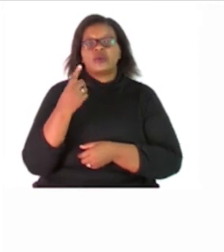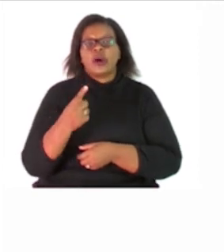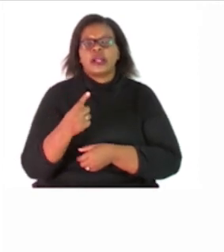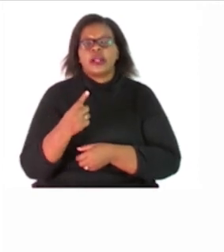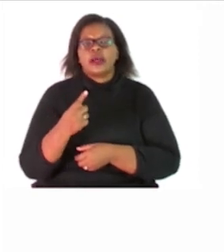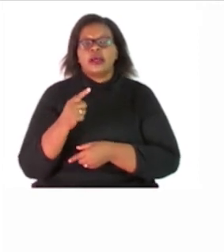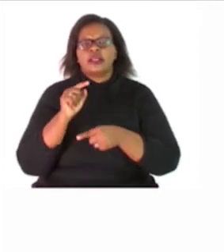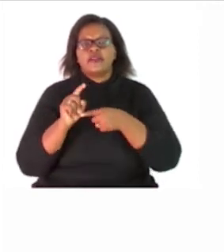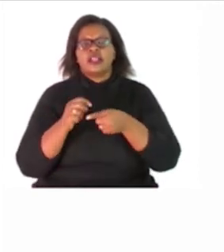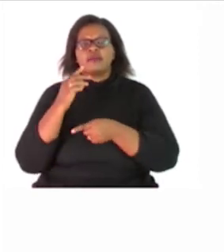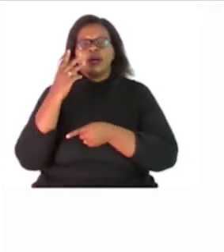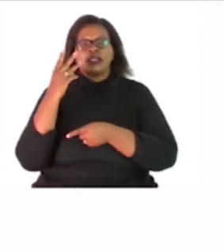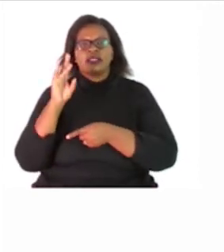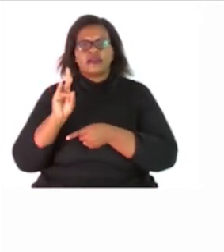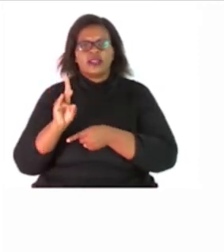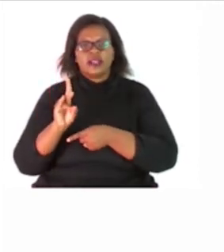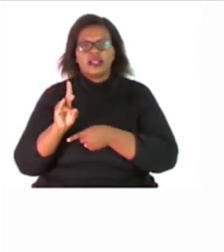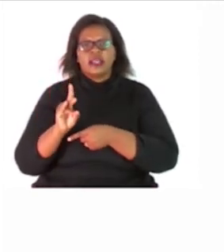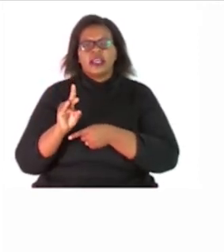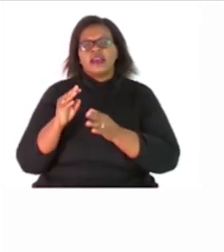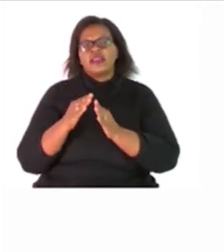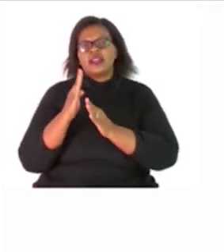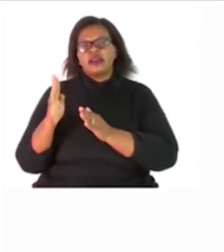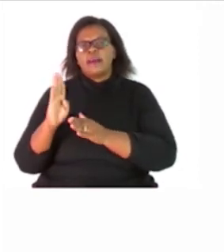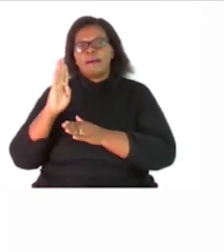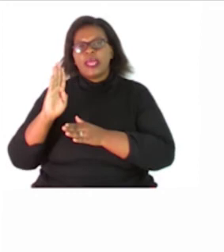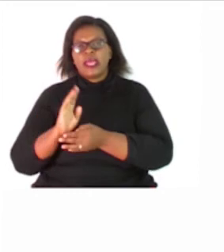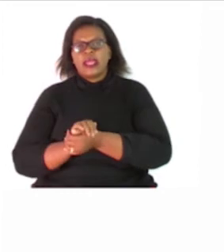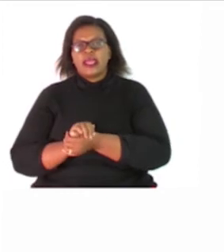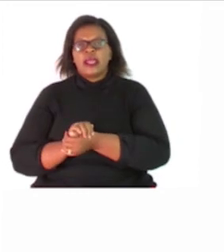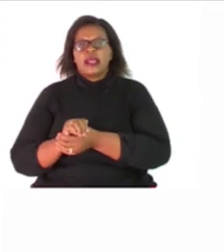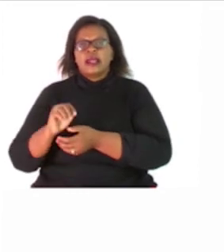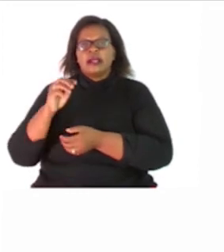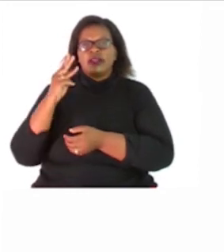2,421 divided by 7. And B,